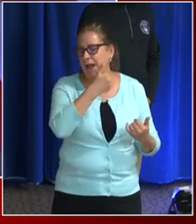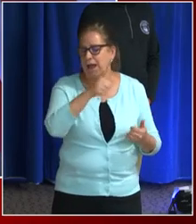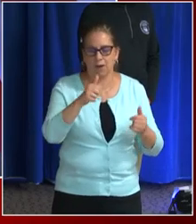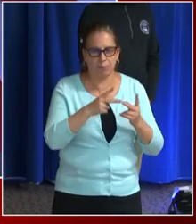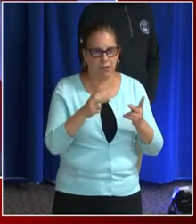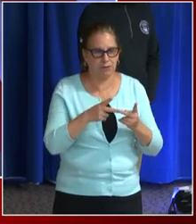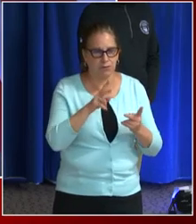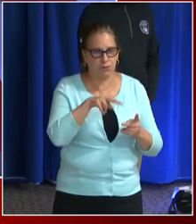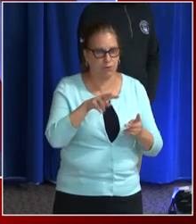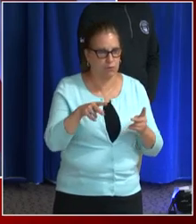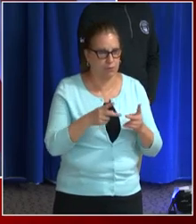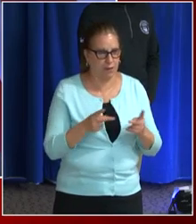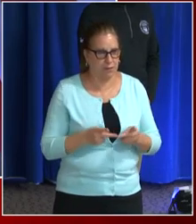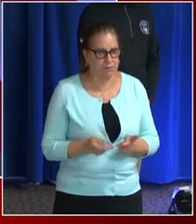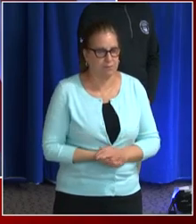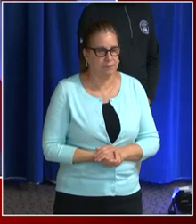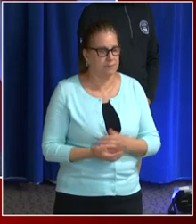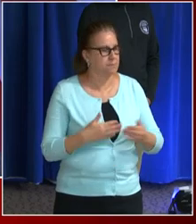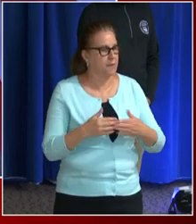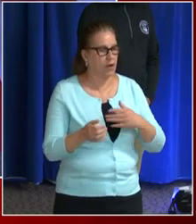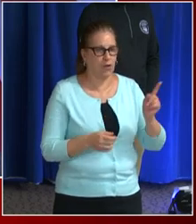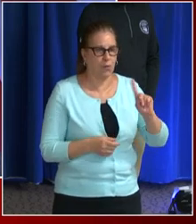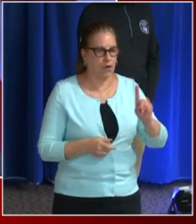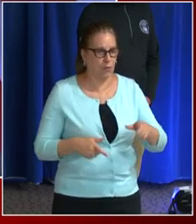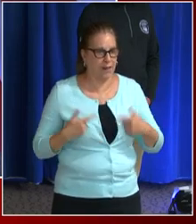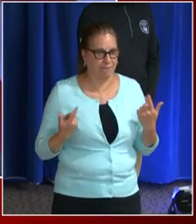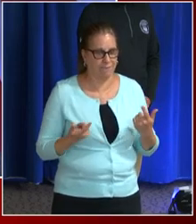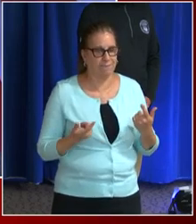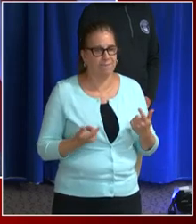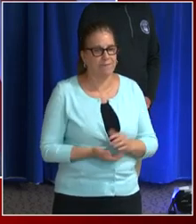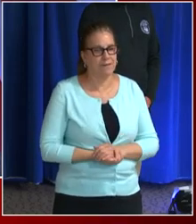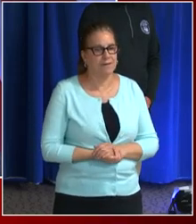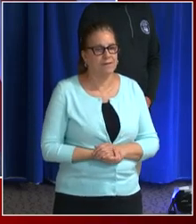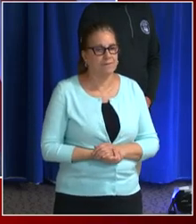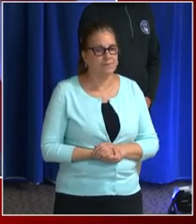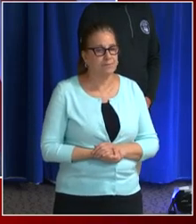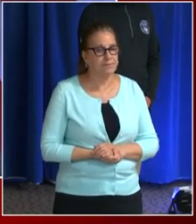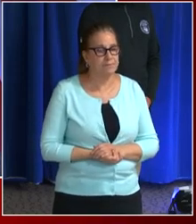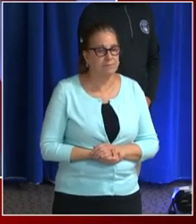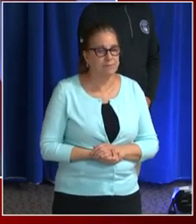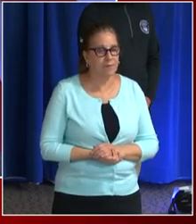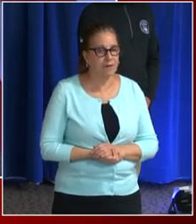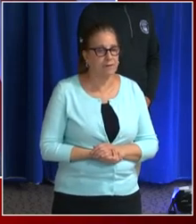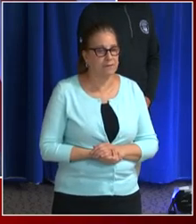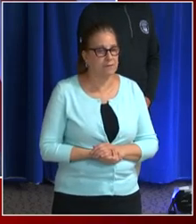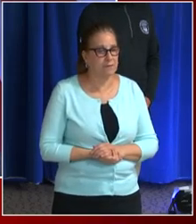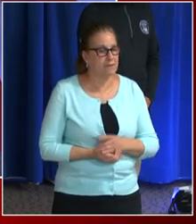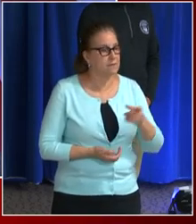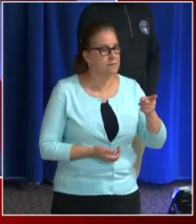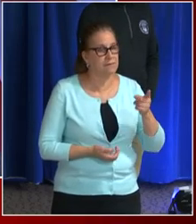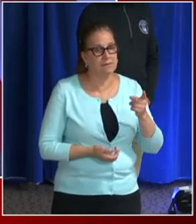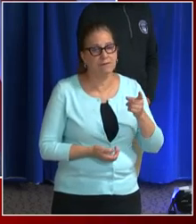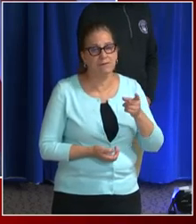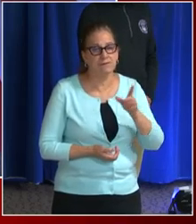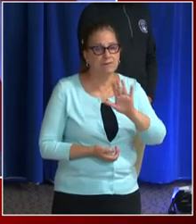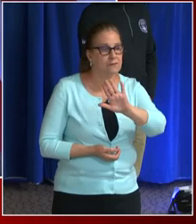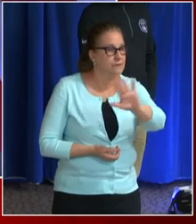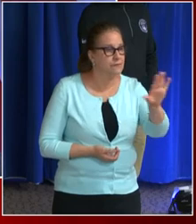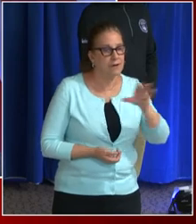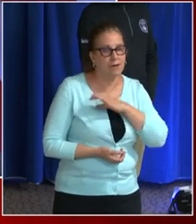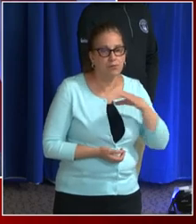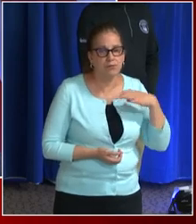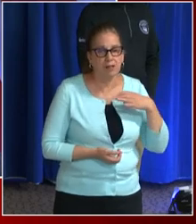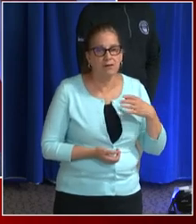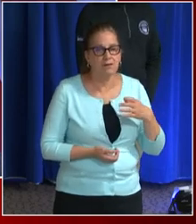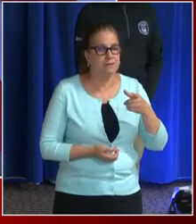regardless of where you live. And all of your races, your council race, if you vote outside of your ward,